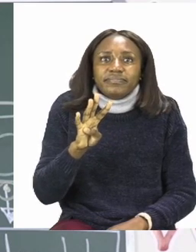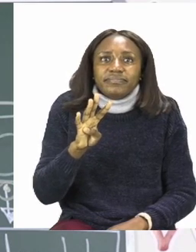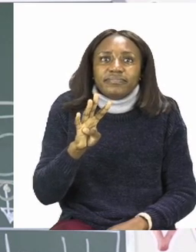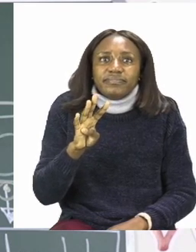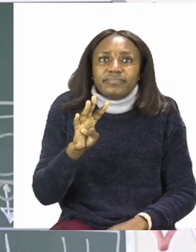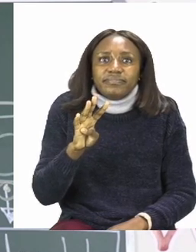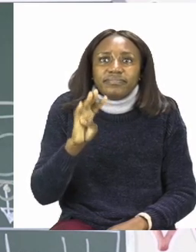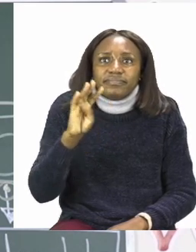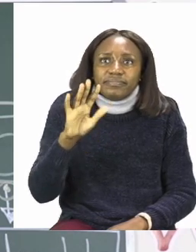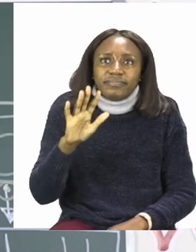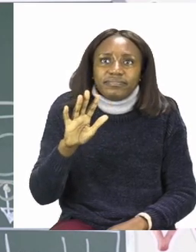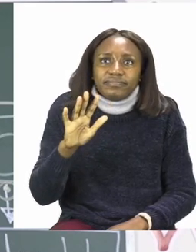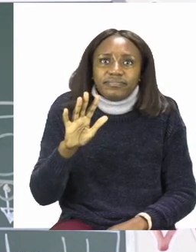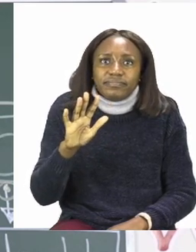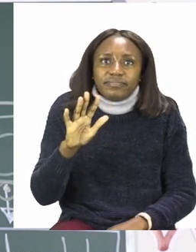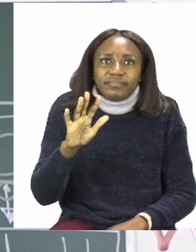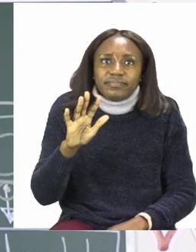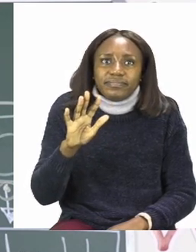4,